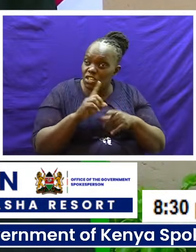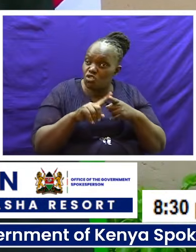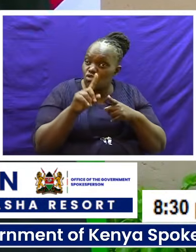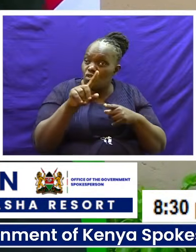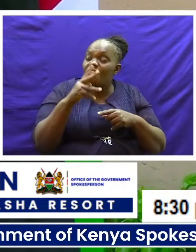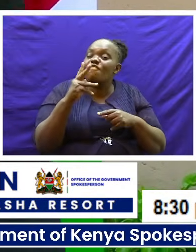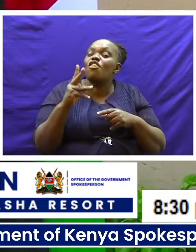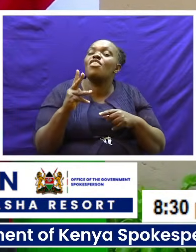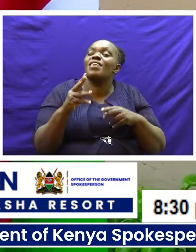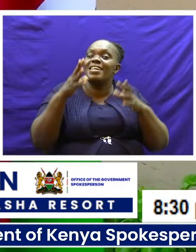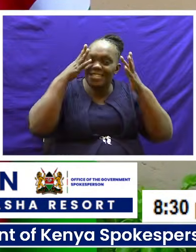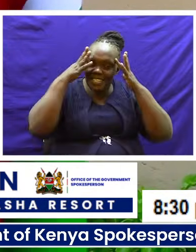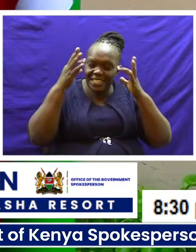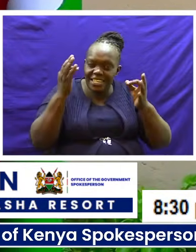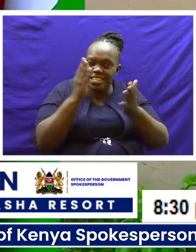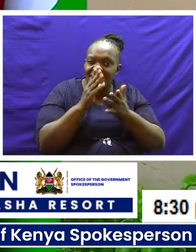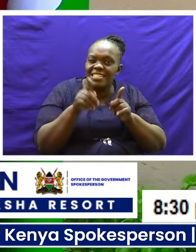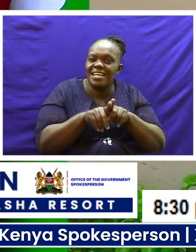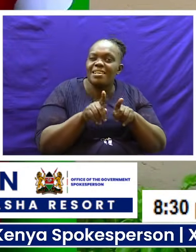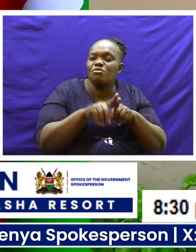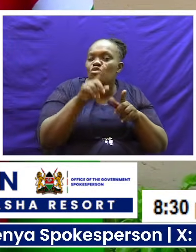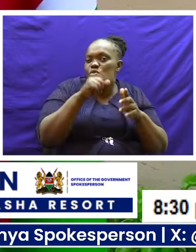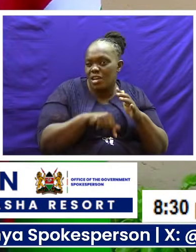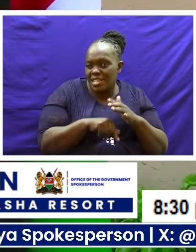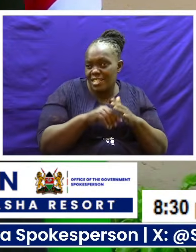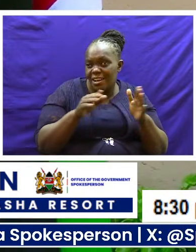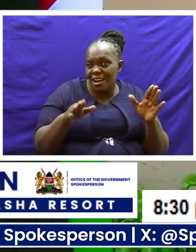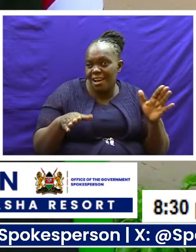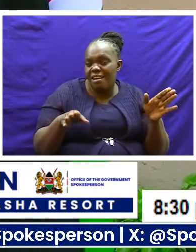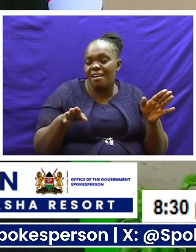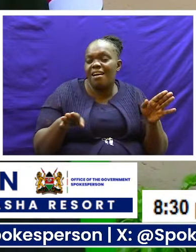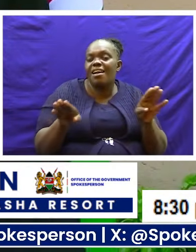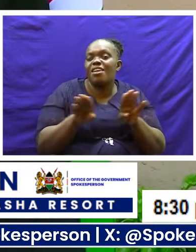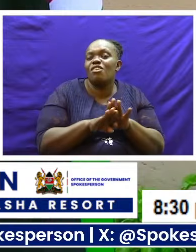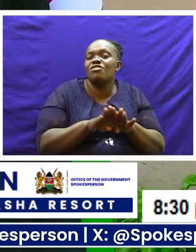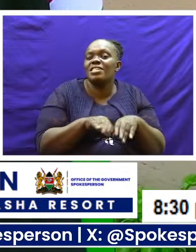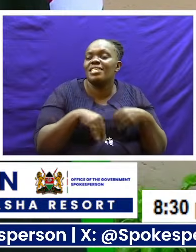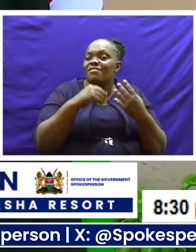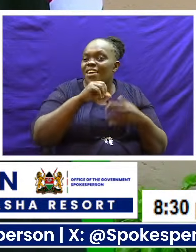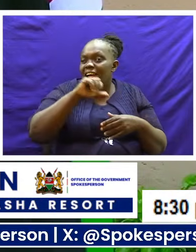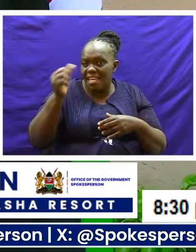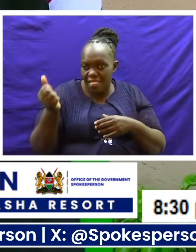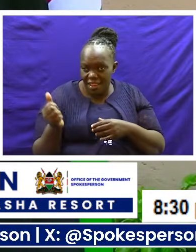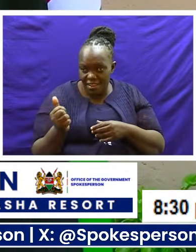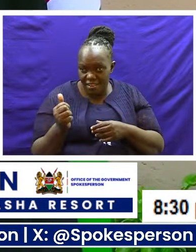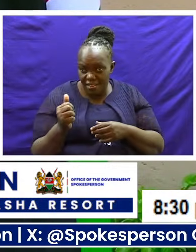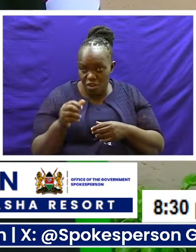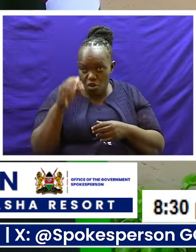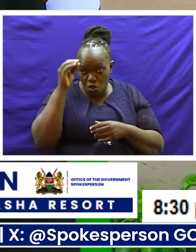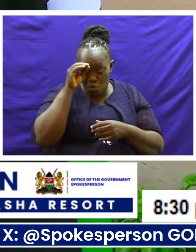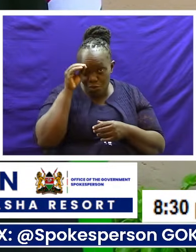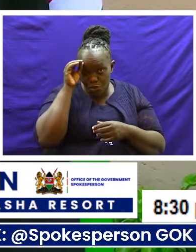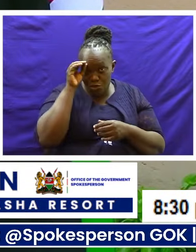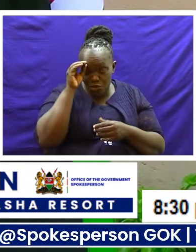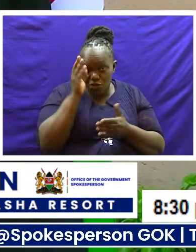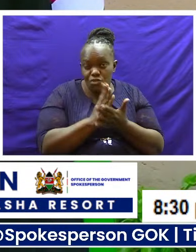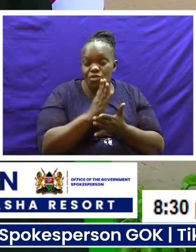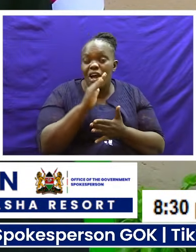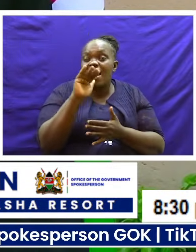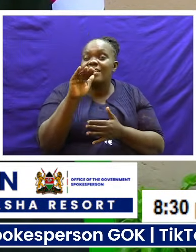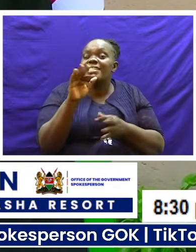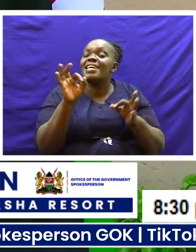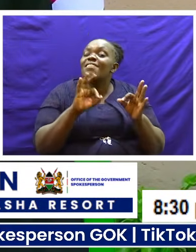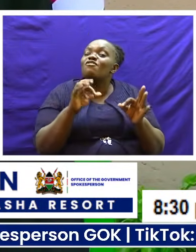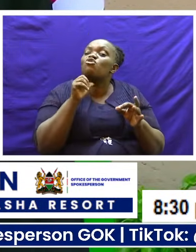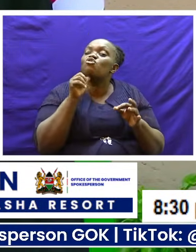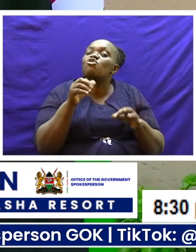one, na ile cut-off bado inakufungia nje, we give you another option. Okay. We ask you, in case you